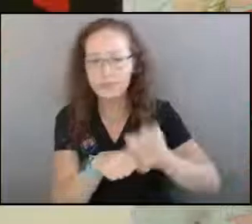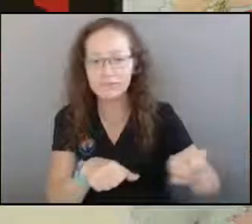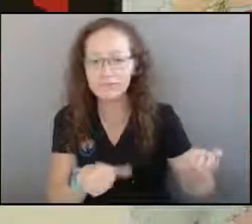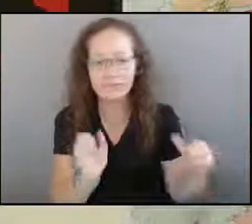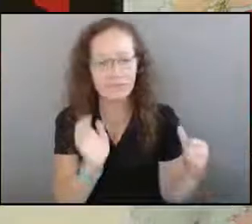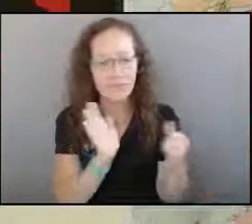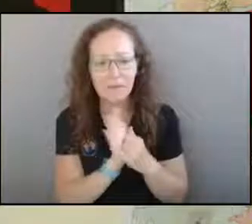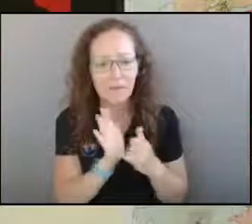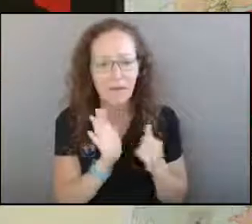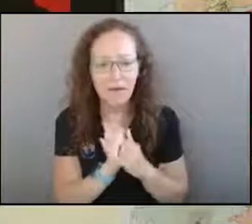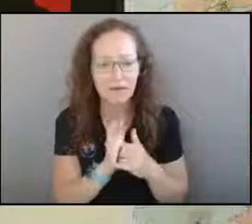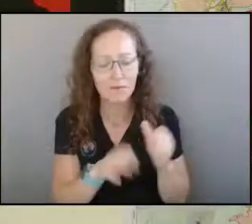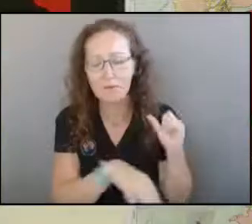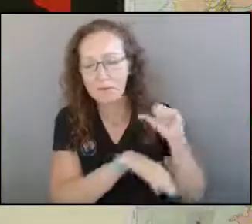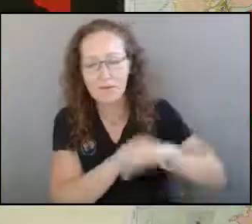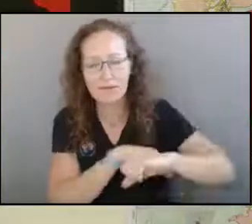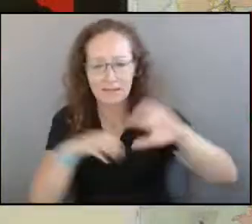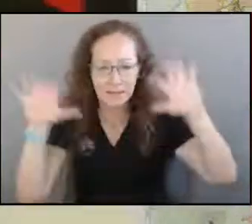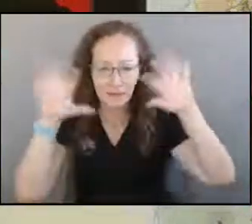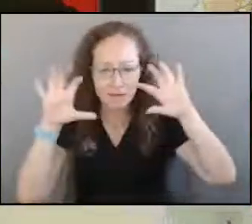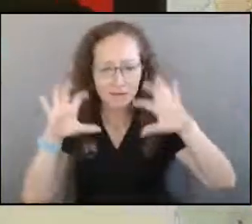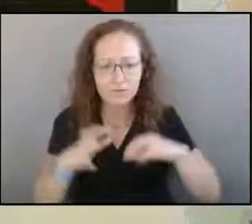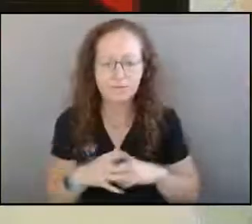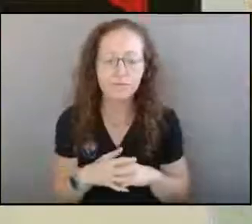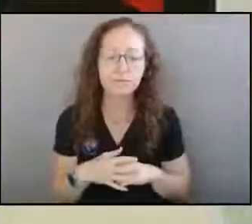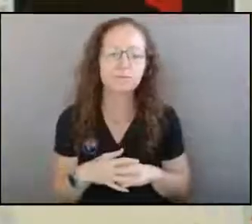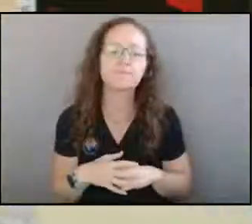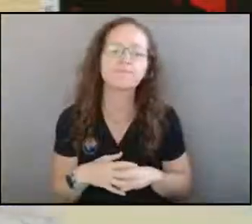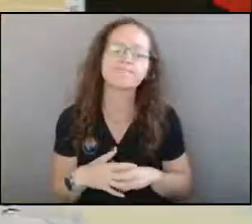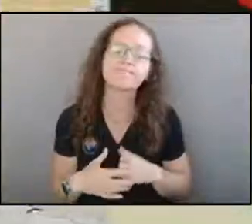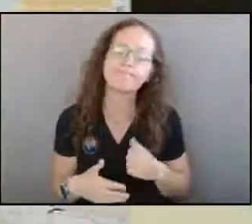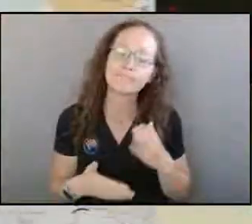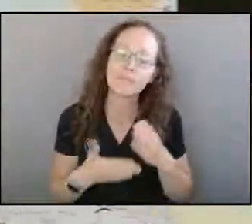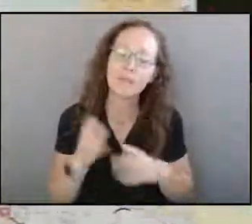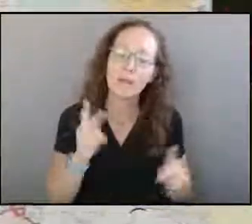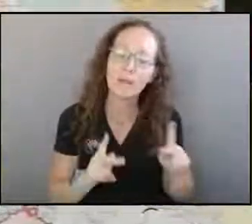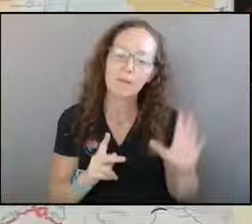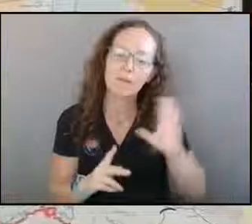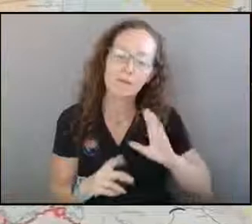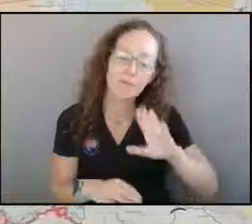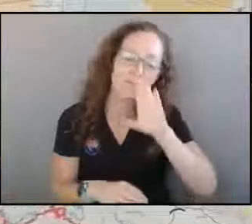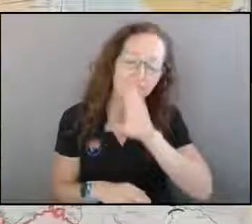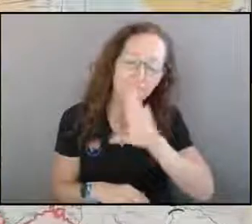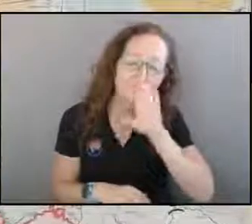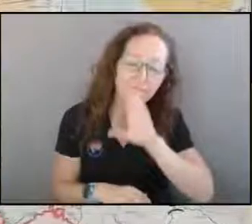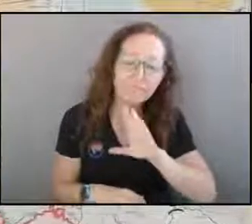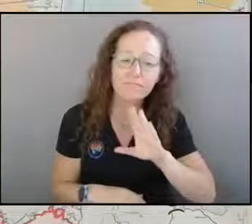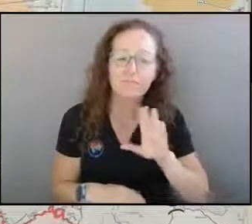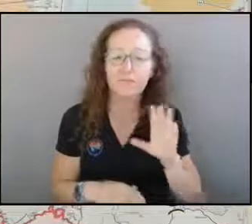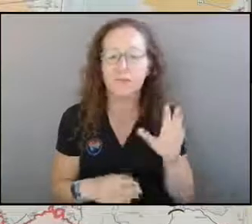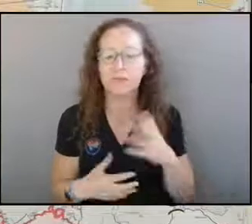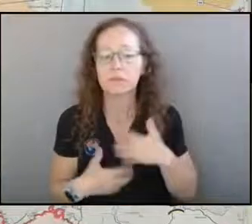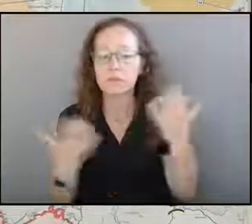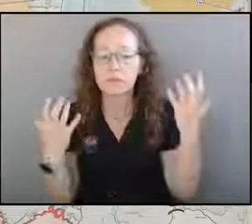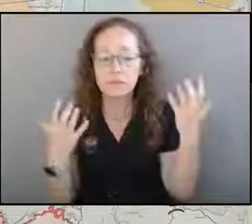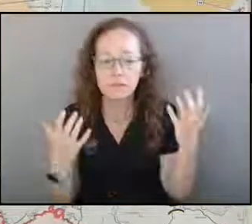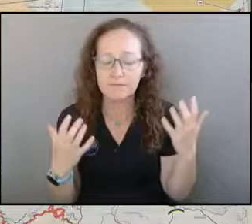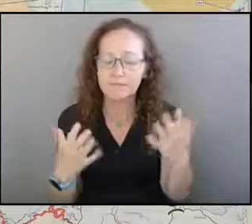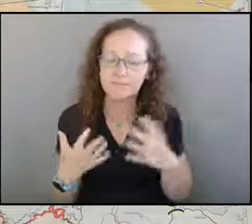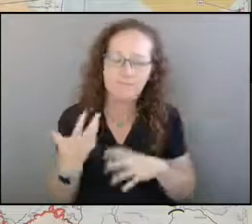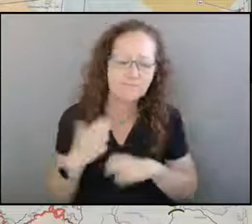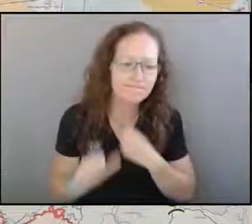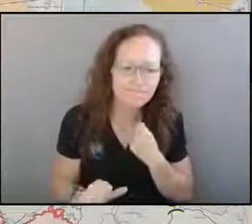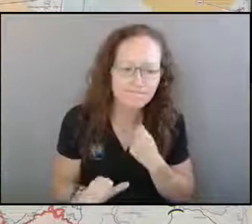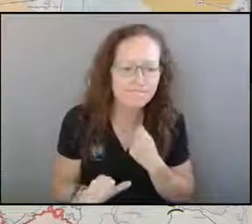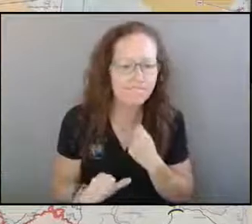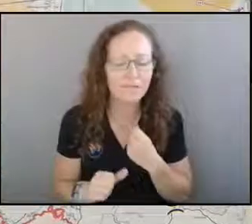to conquer this monster. I do apologize for some of those people that were frustrated and in despair and very